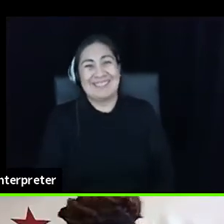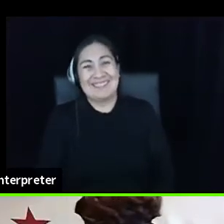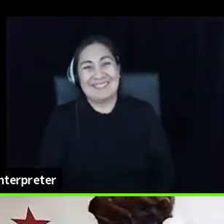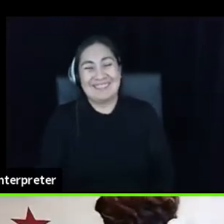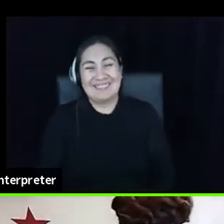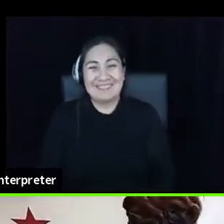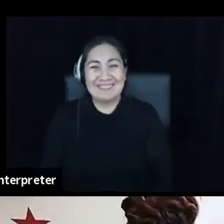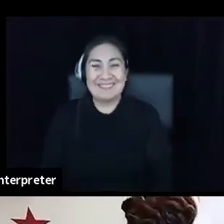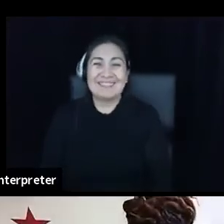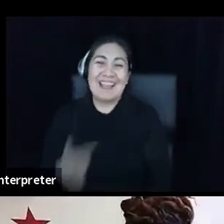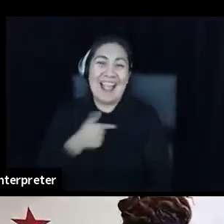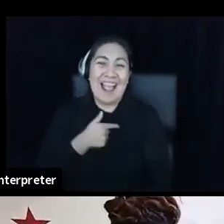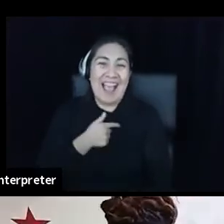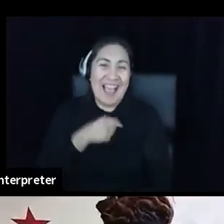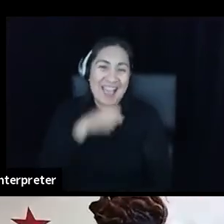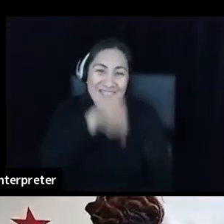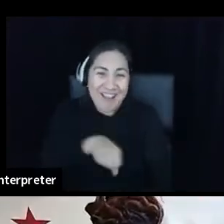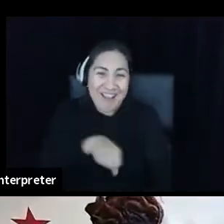I love it.